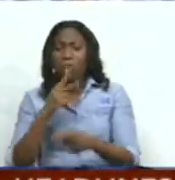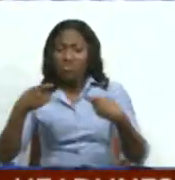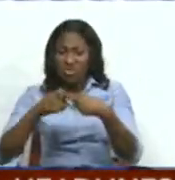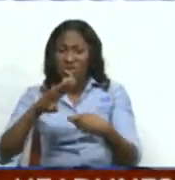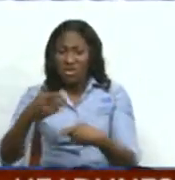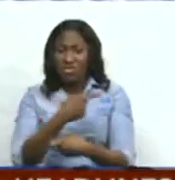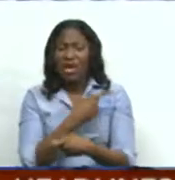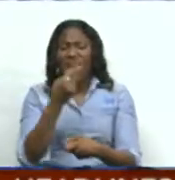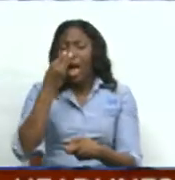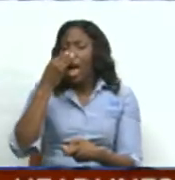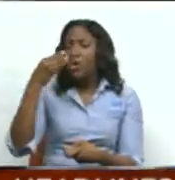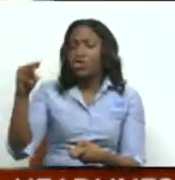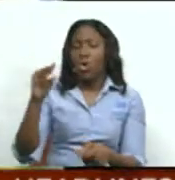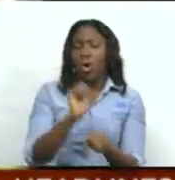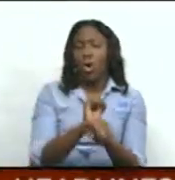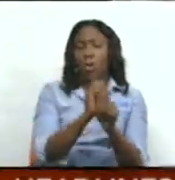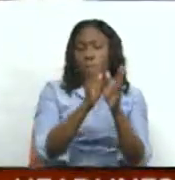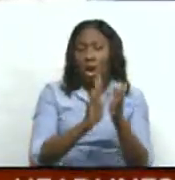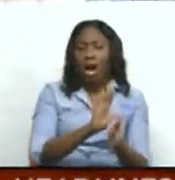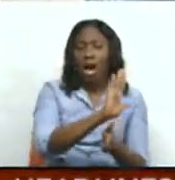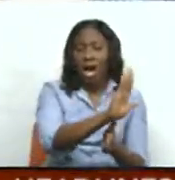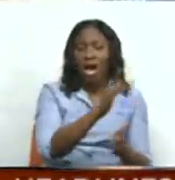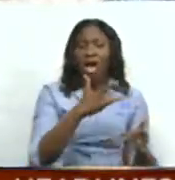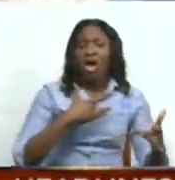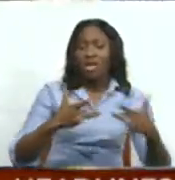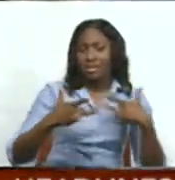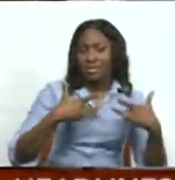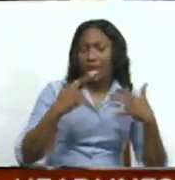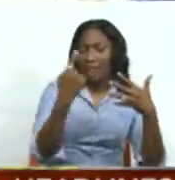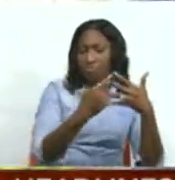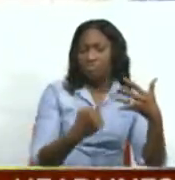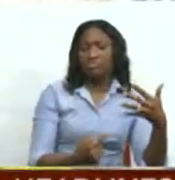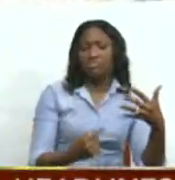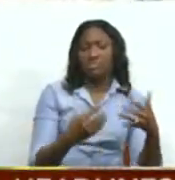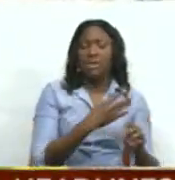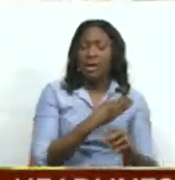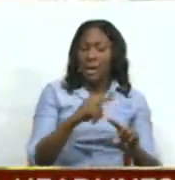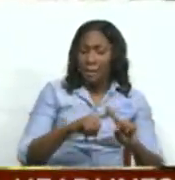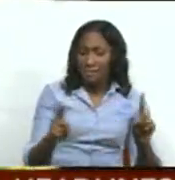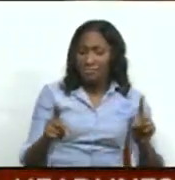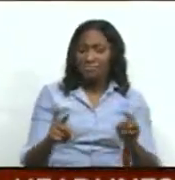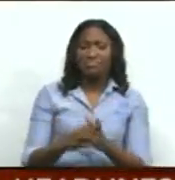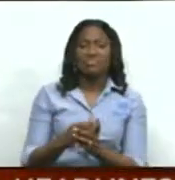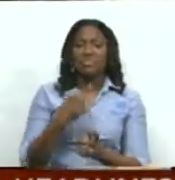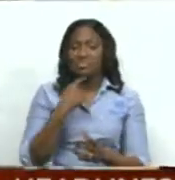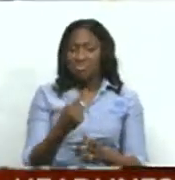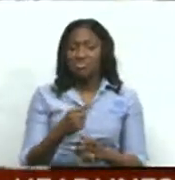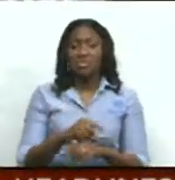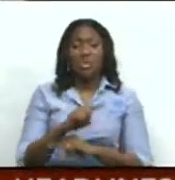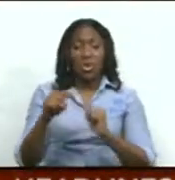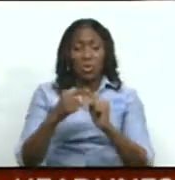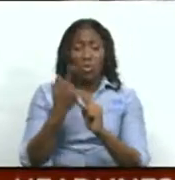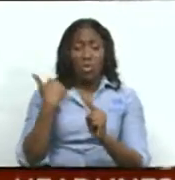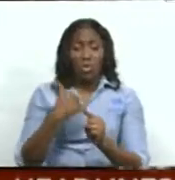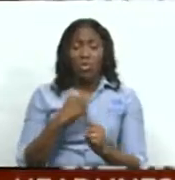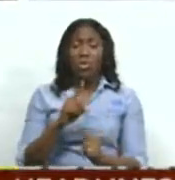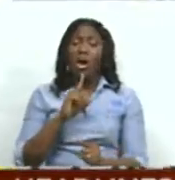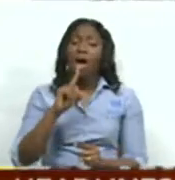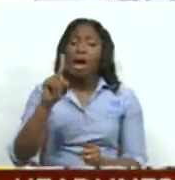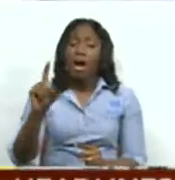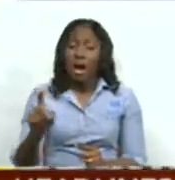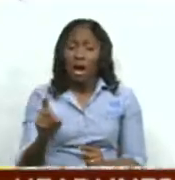for ignoring the workers' concerns. But Gonzalez was not too concerned about the protest when CNC3 News questioned him